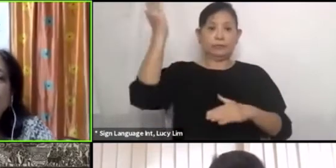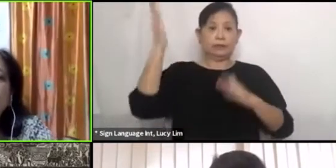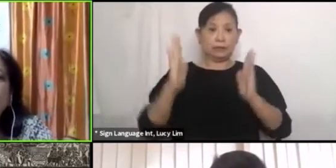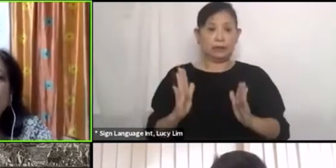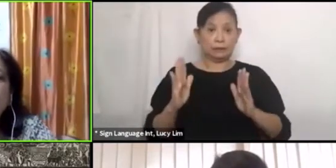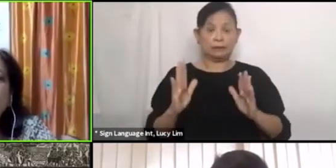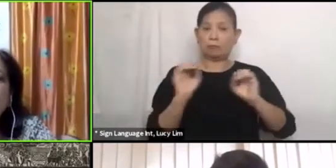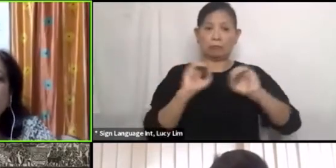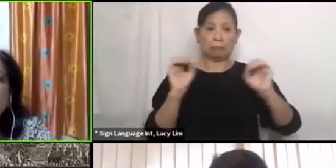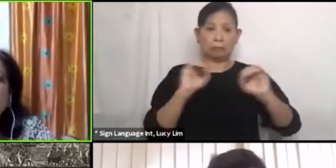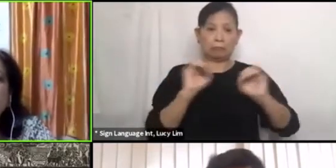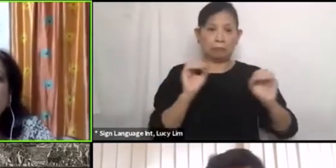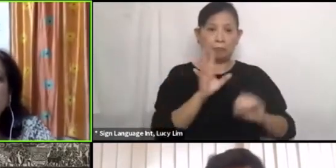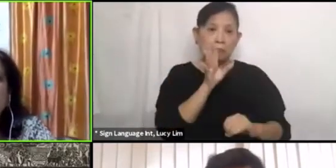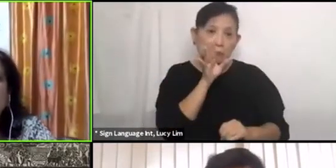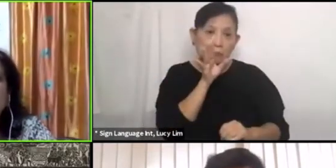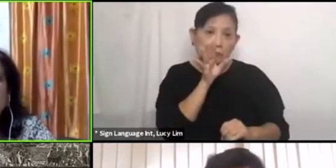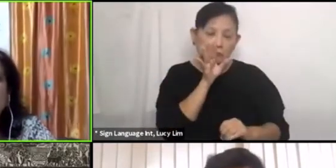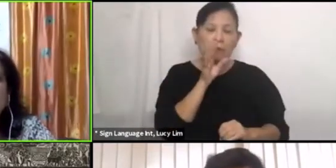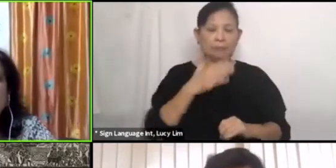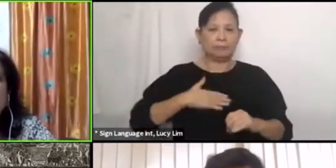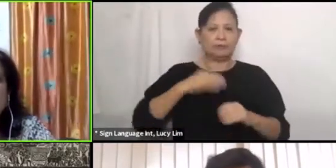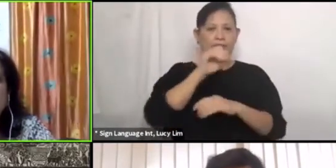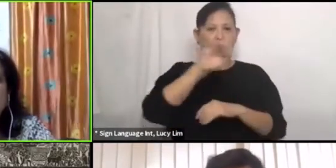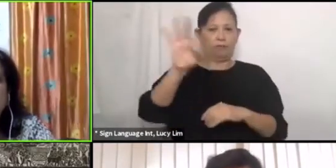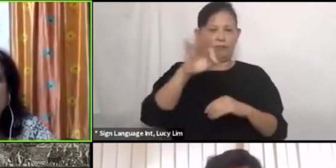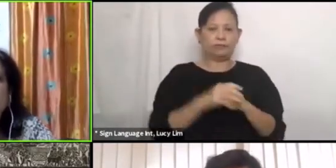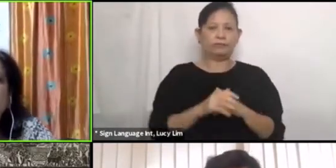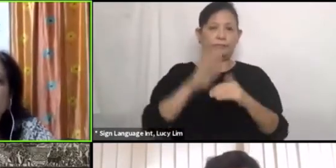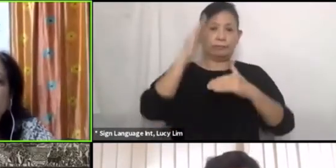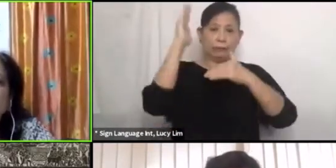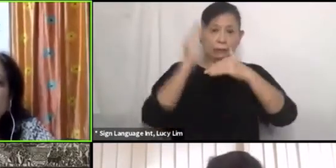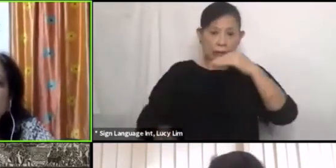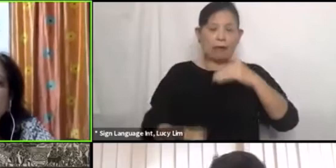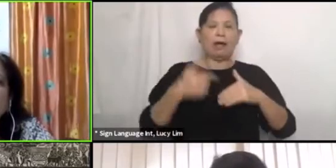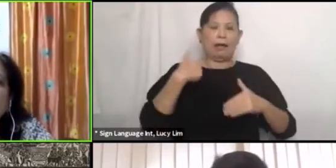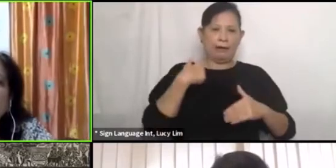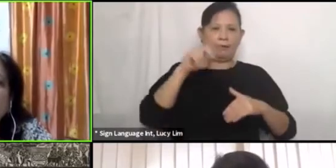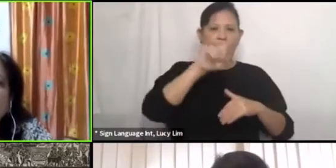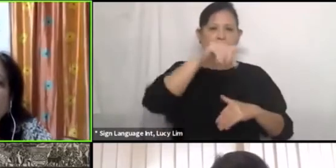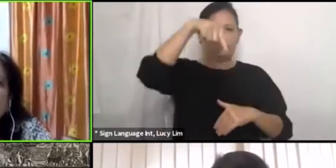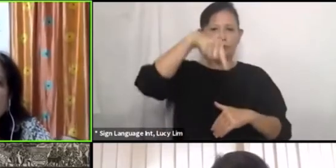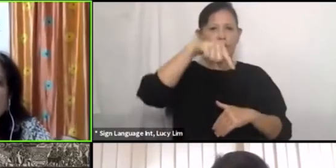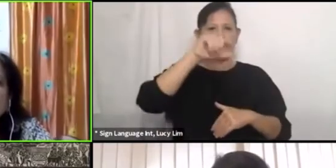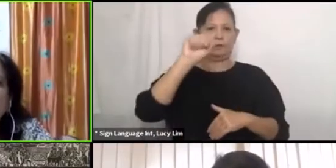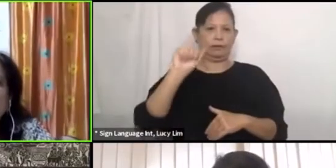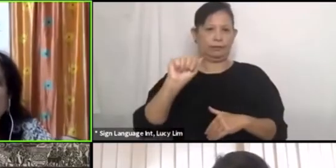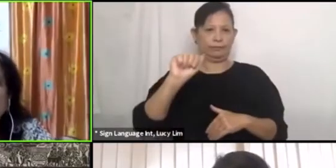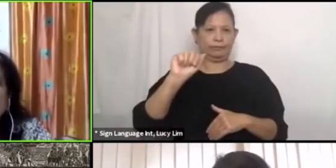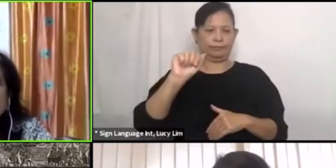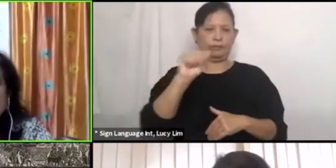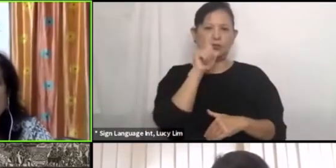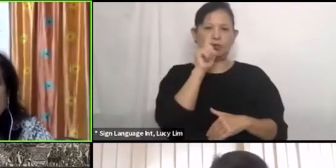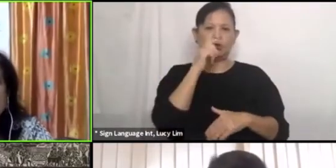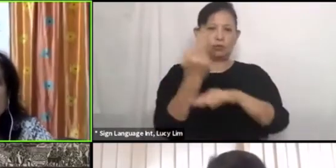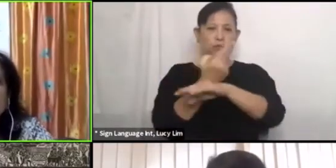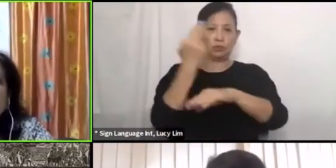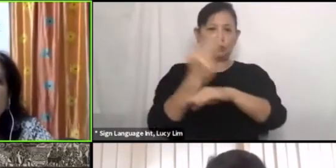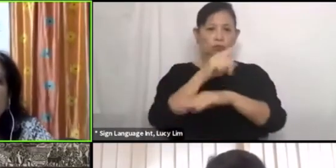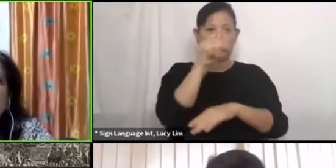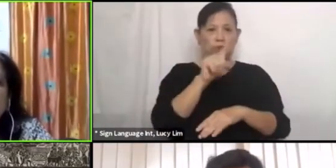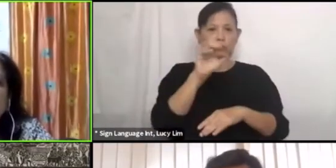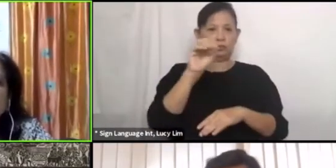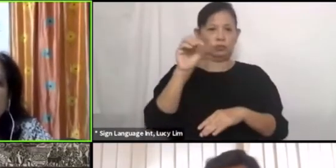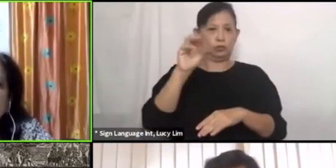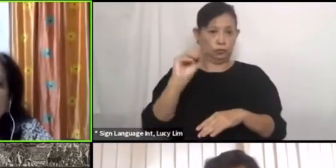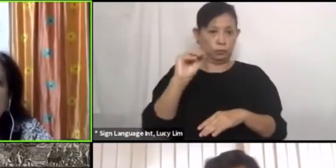will be a question and answer session after all the speakers have presented. Those who are using Zoom platform can type in